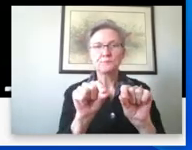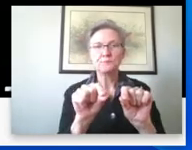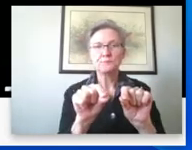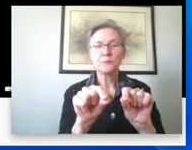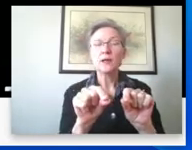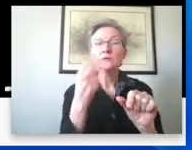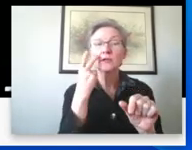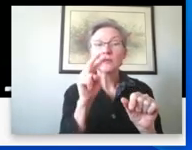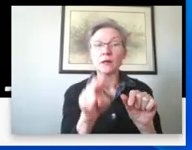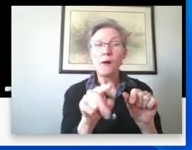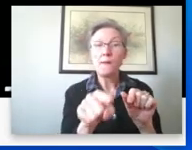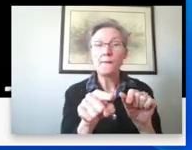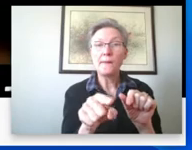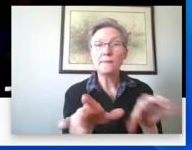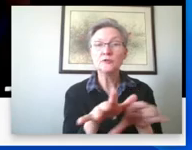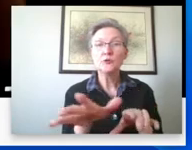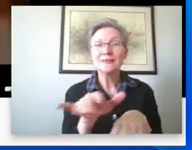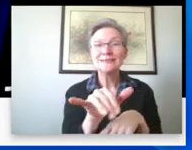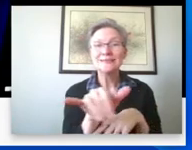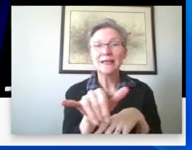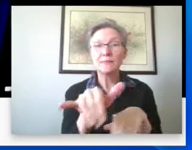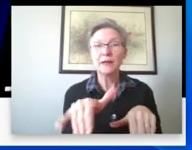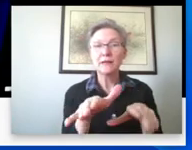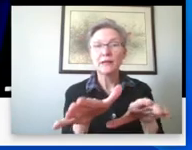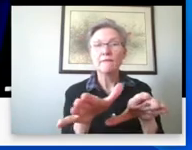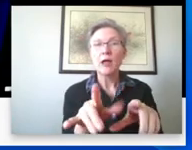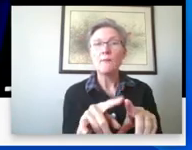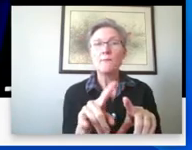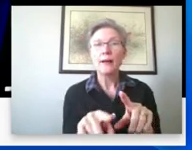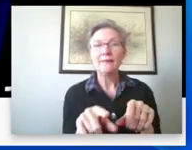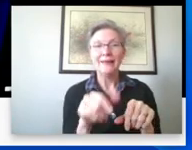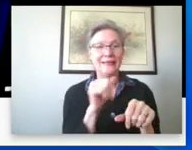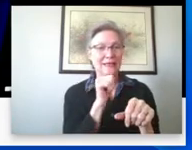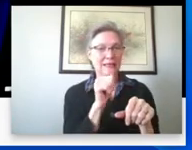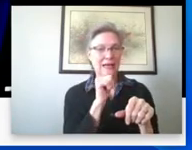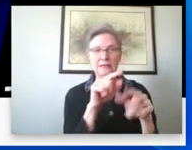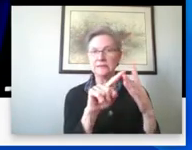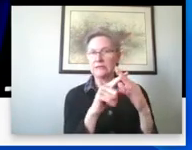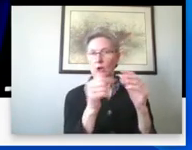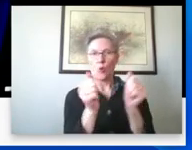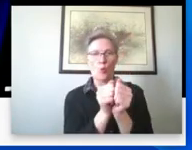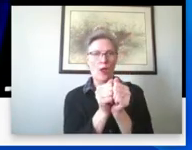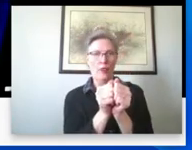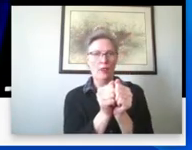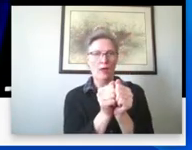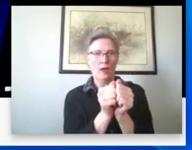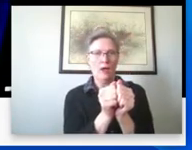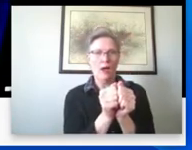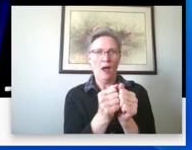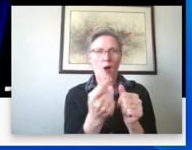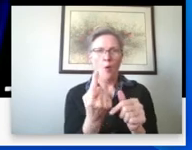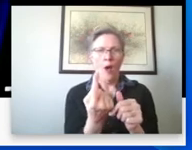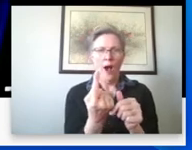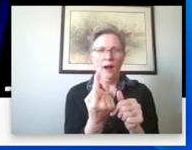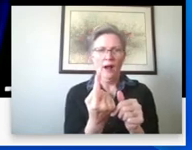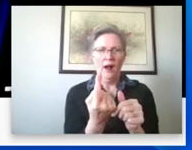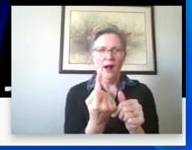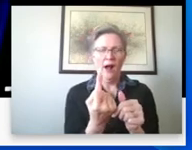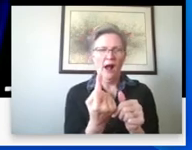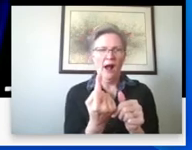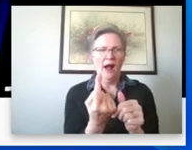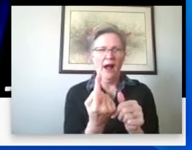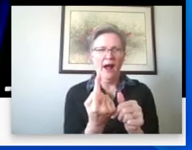So looking down here, I'm going to do the same activity, but they did not start by putting 1 square tile